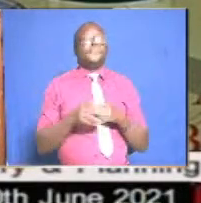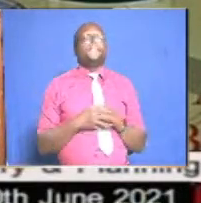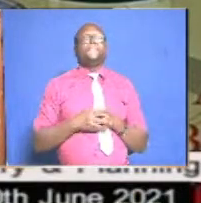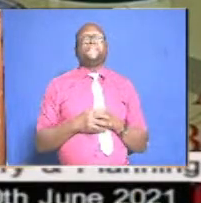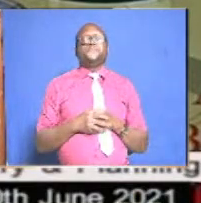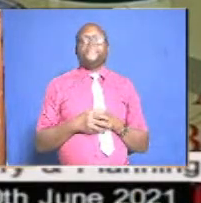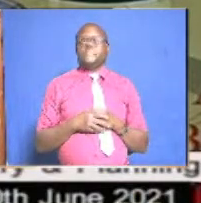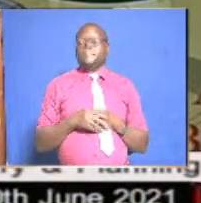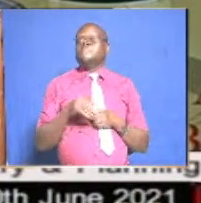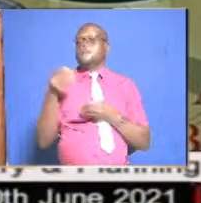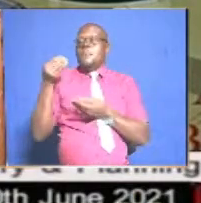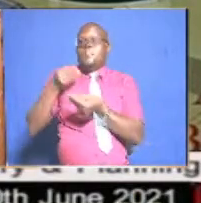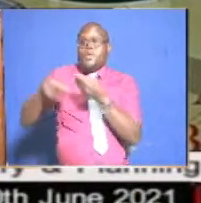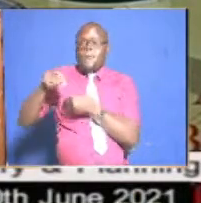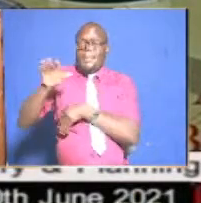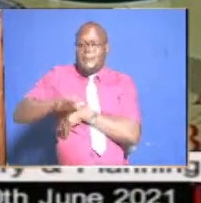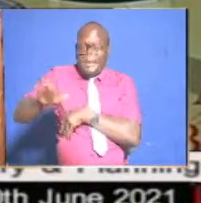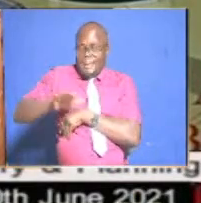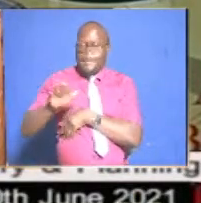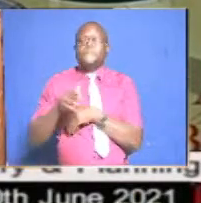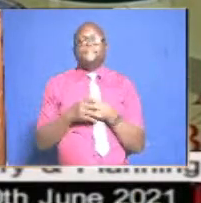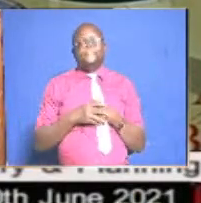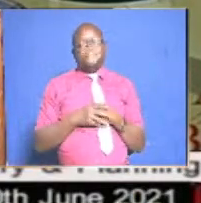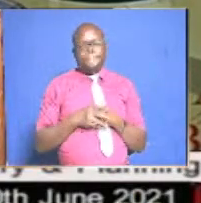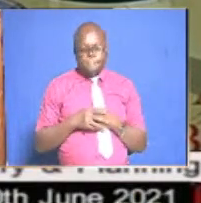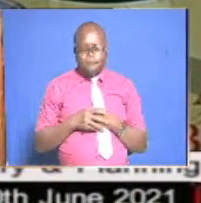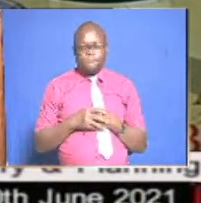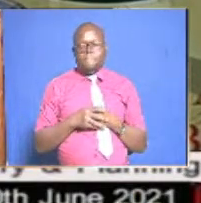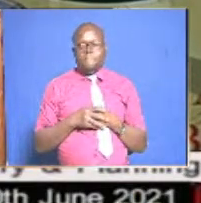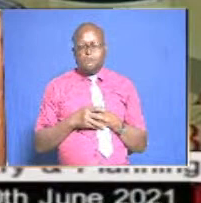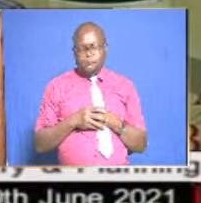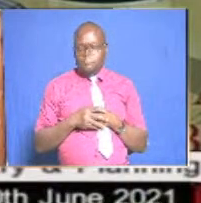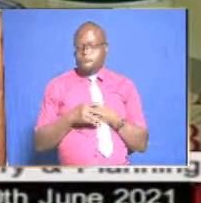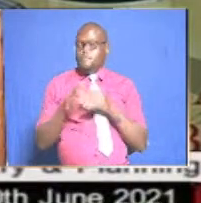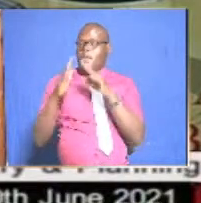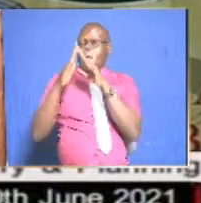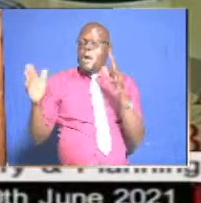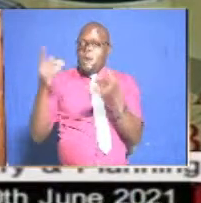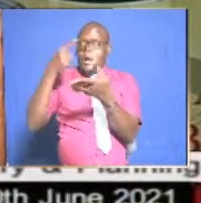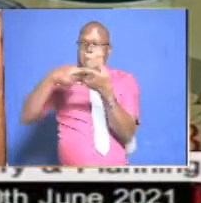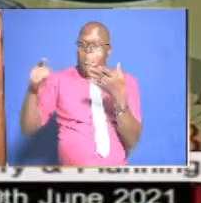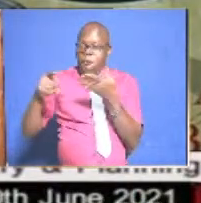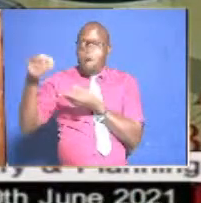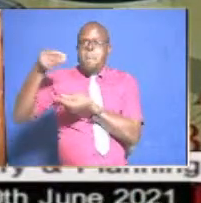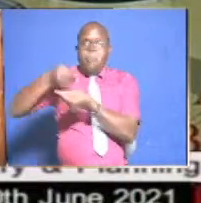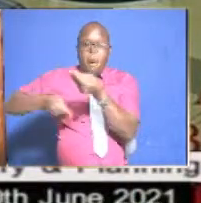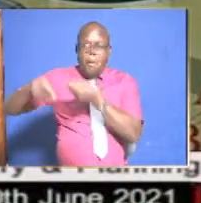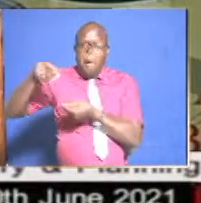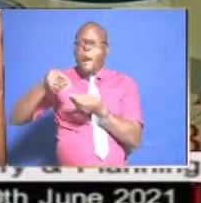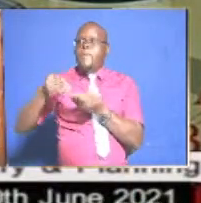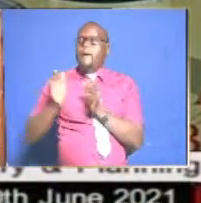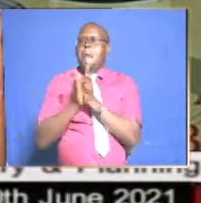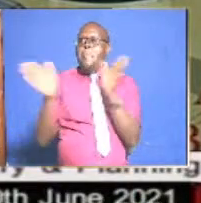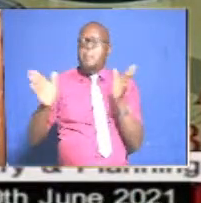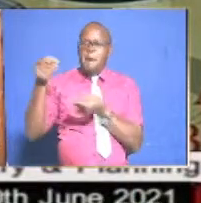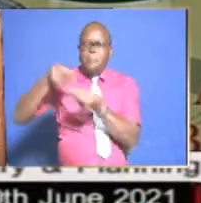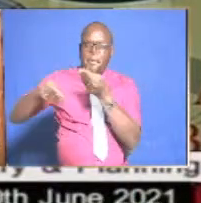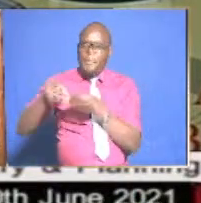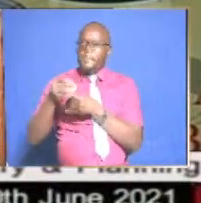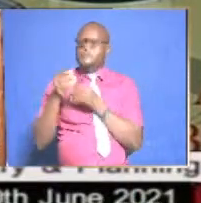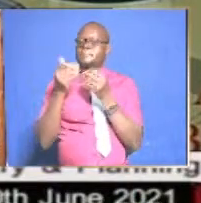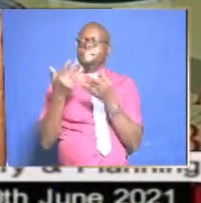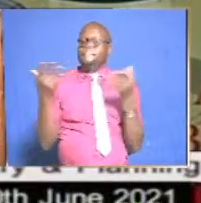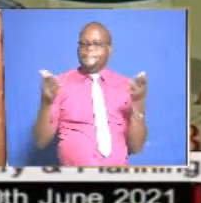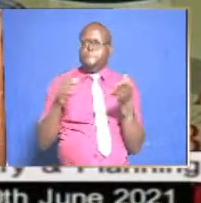On procurement, Mr. Speaker, this House approved the procurement Public Procurement and Asset